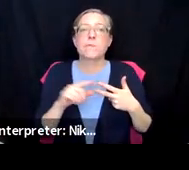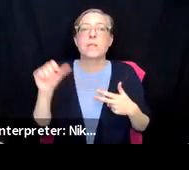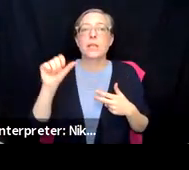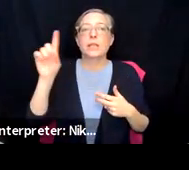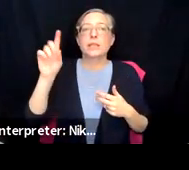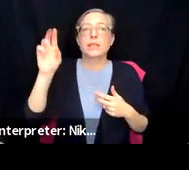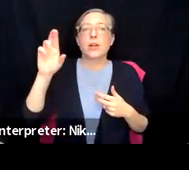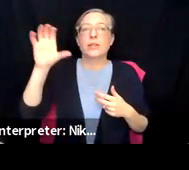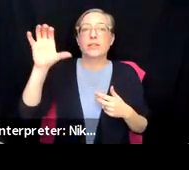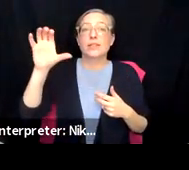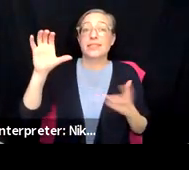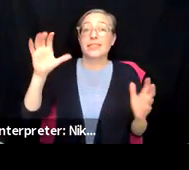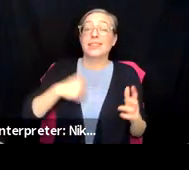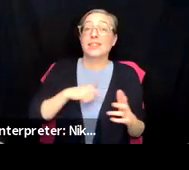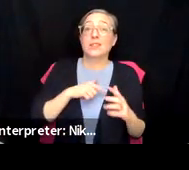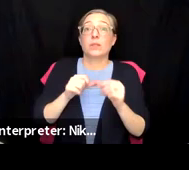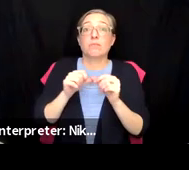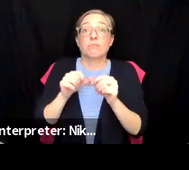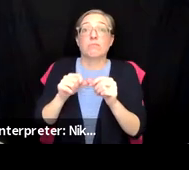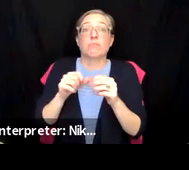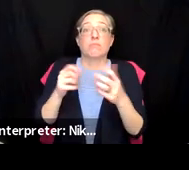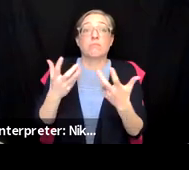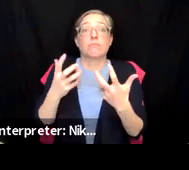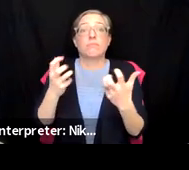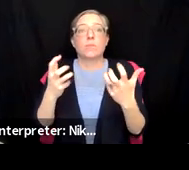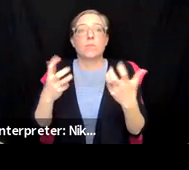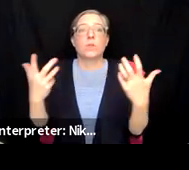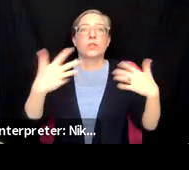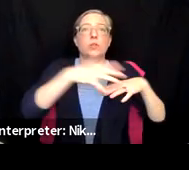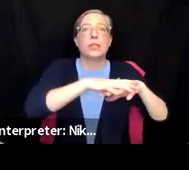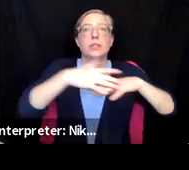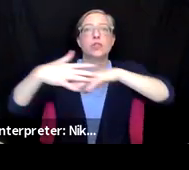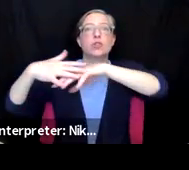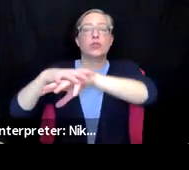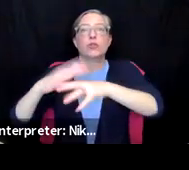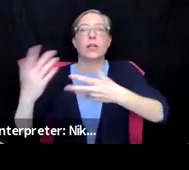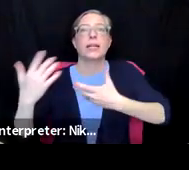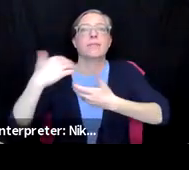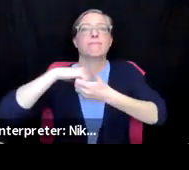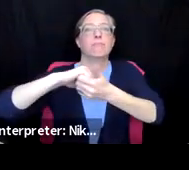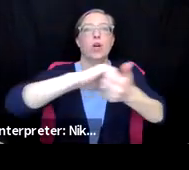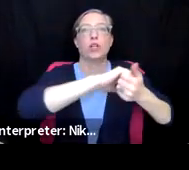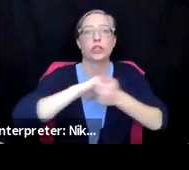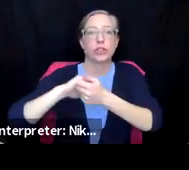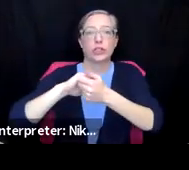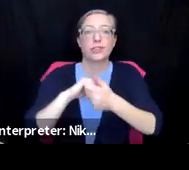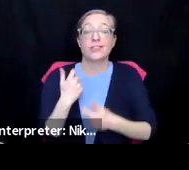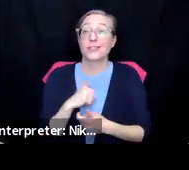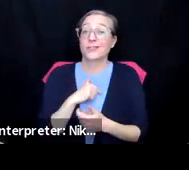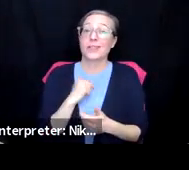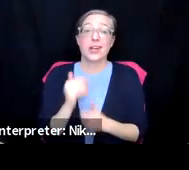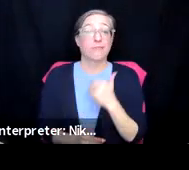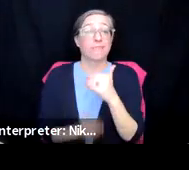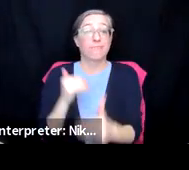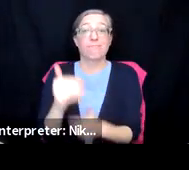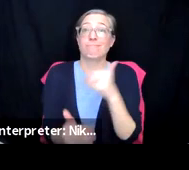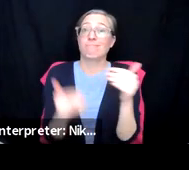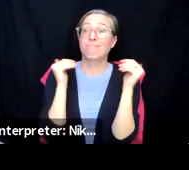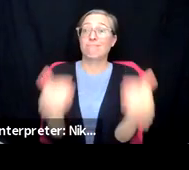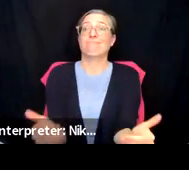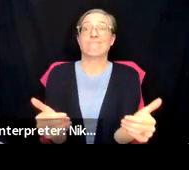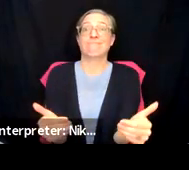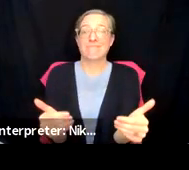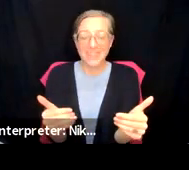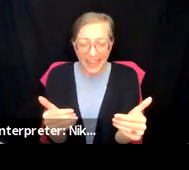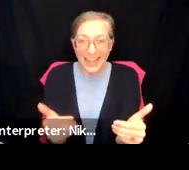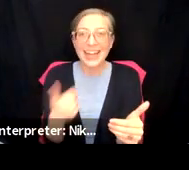the delivery of ADRC services. We are in full steam ahead mode and hopeful that we